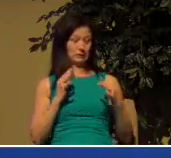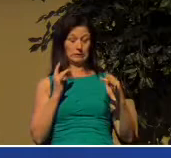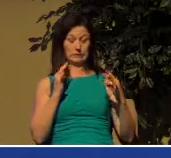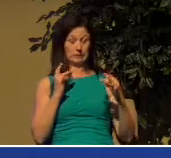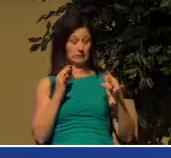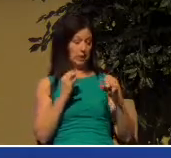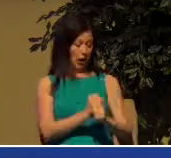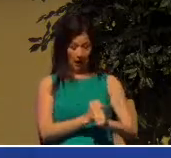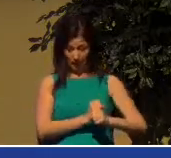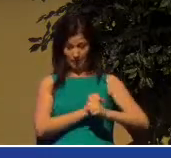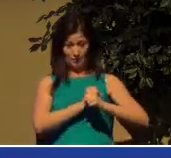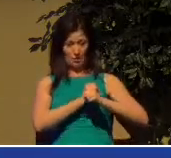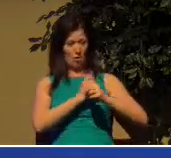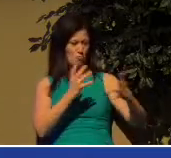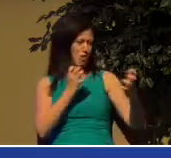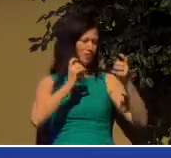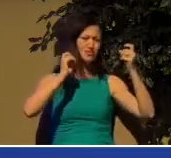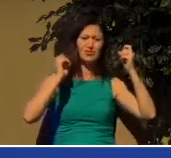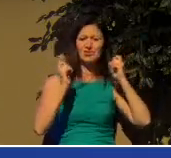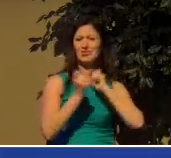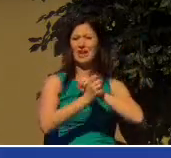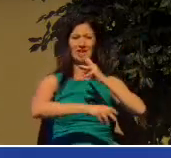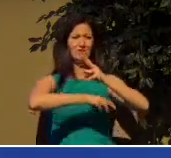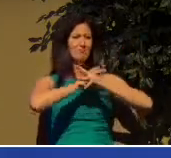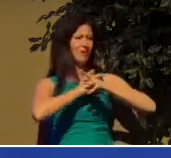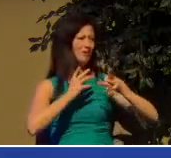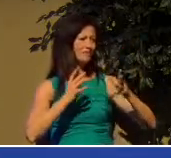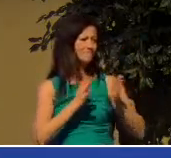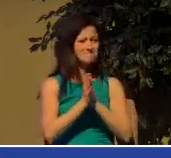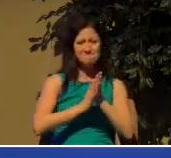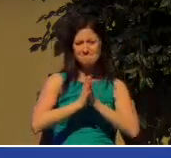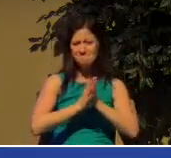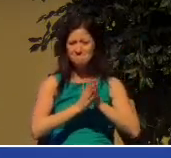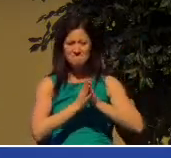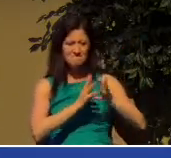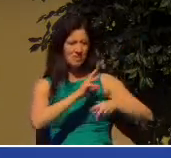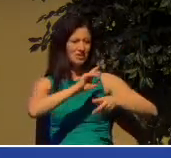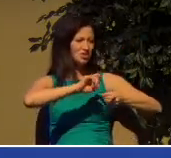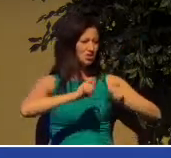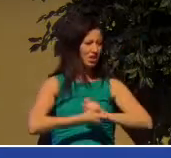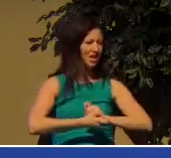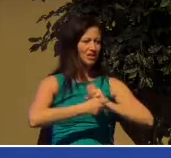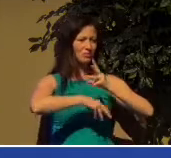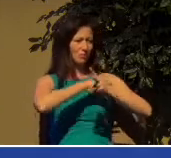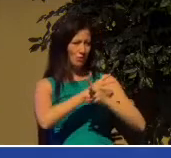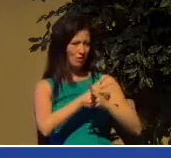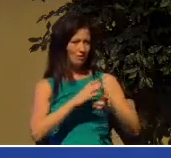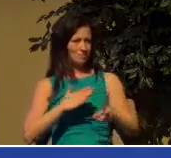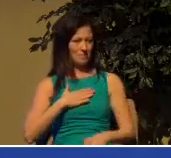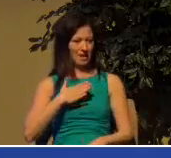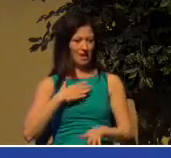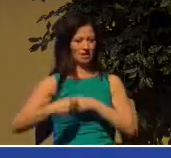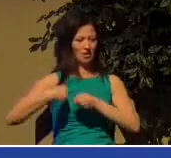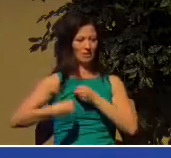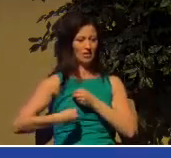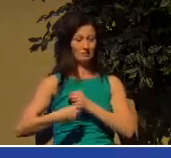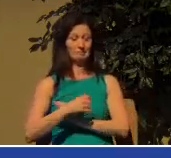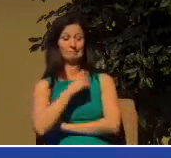of changing the world. You've often heard that said, we're going to change the world in our generation. Well, good